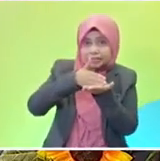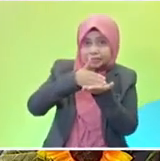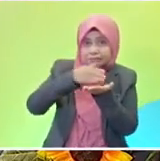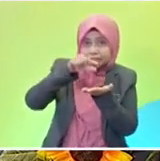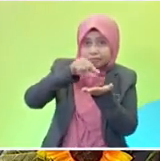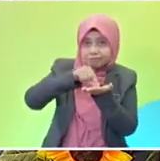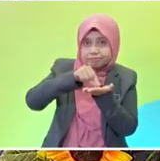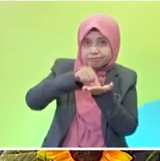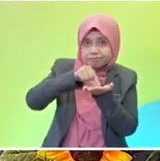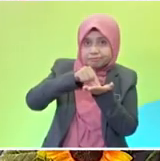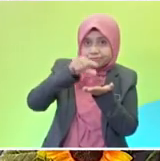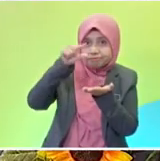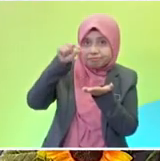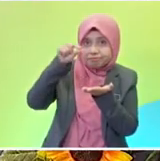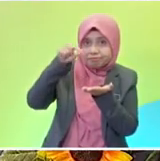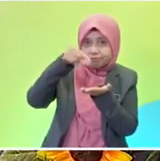middle.